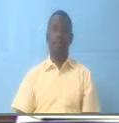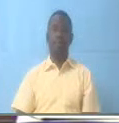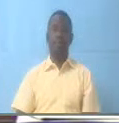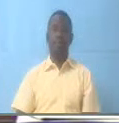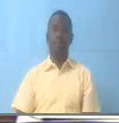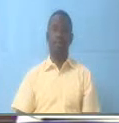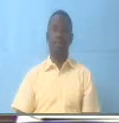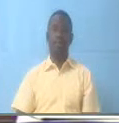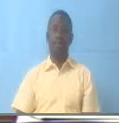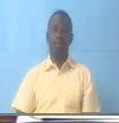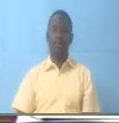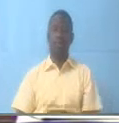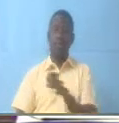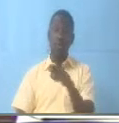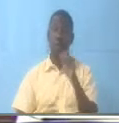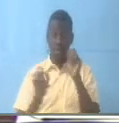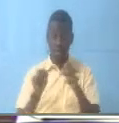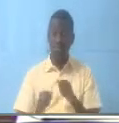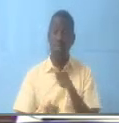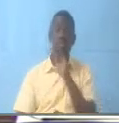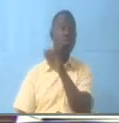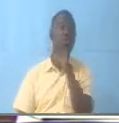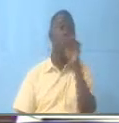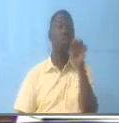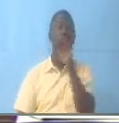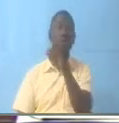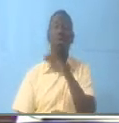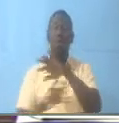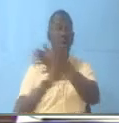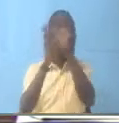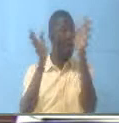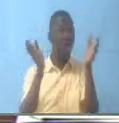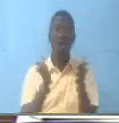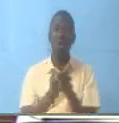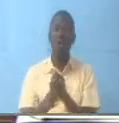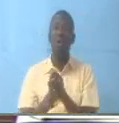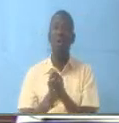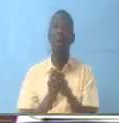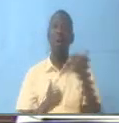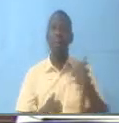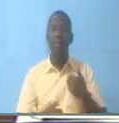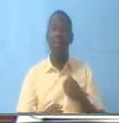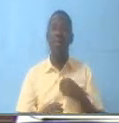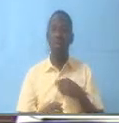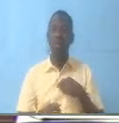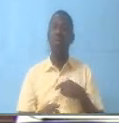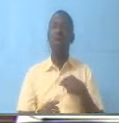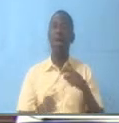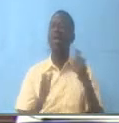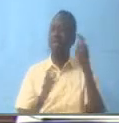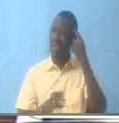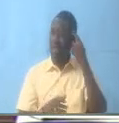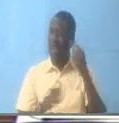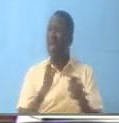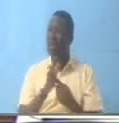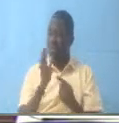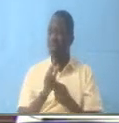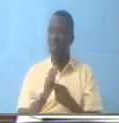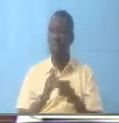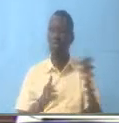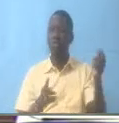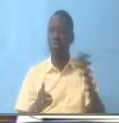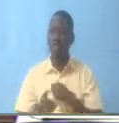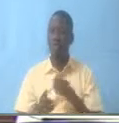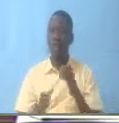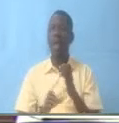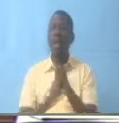You were able to call all the relevant witnesses necessary for your inquiry, correct? seede yi nga xam ne yëpp amoon nañ solo nag ci seen gëstu